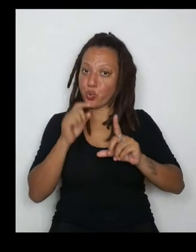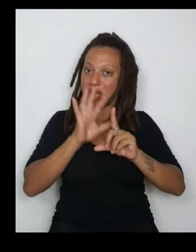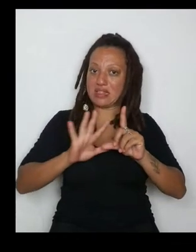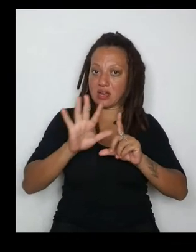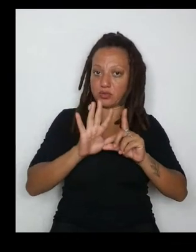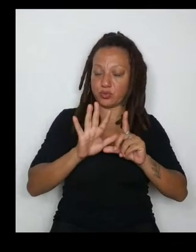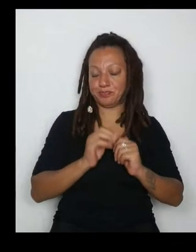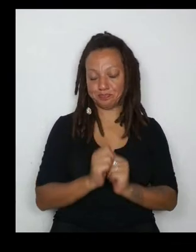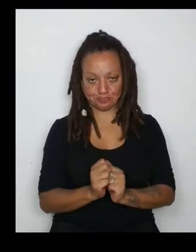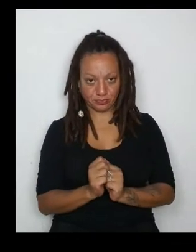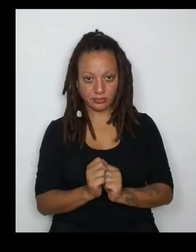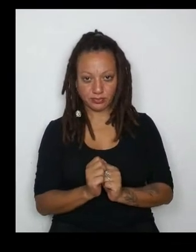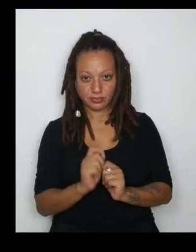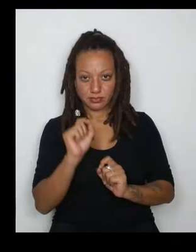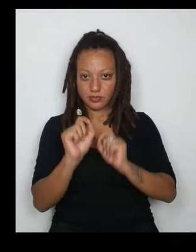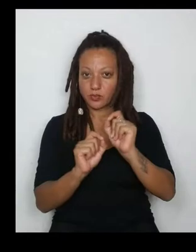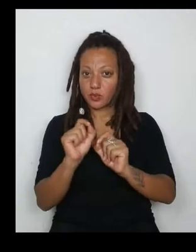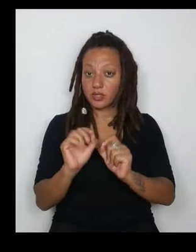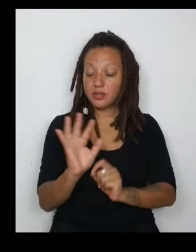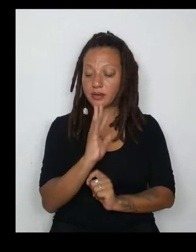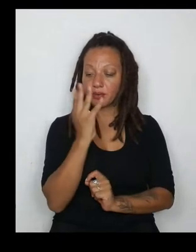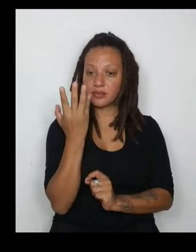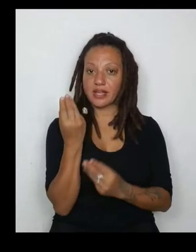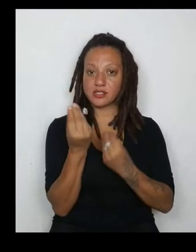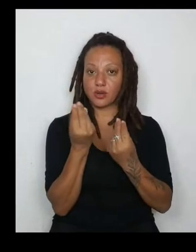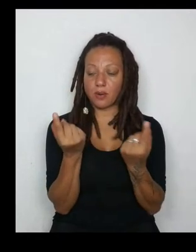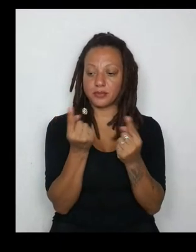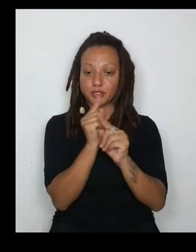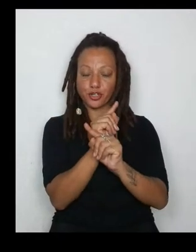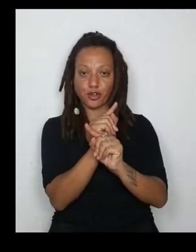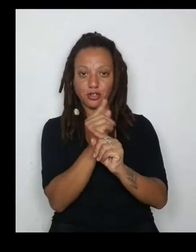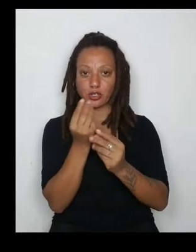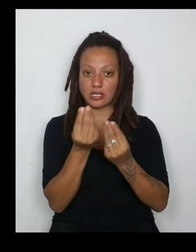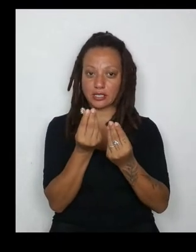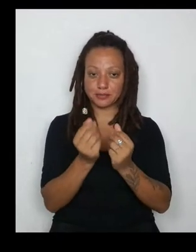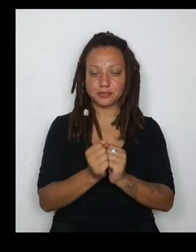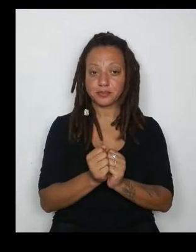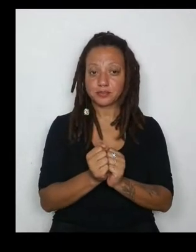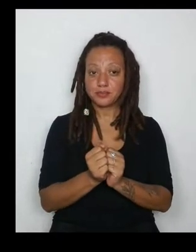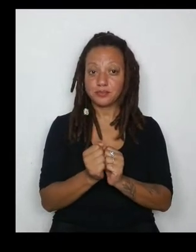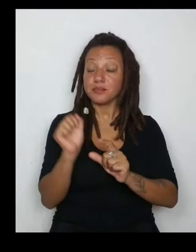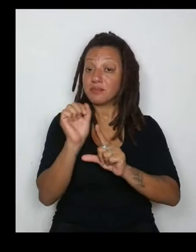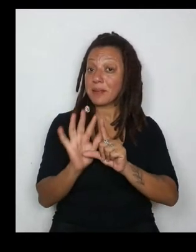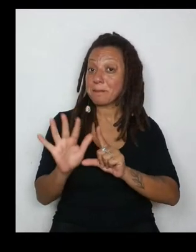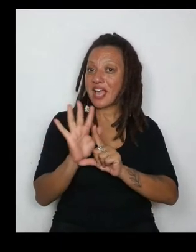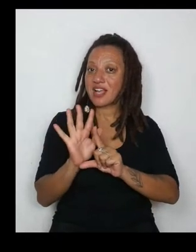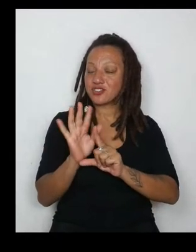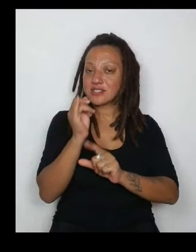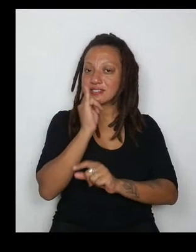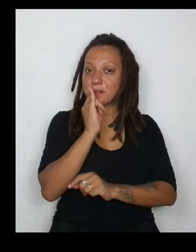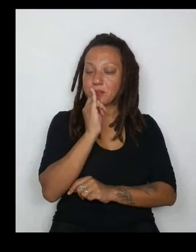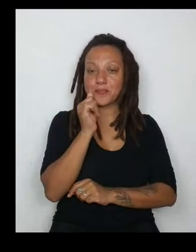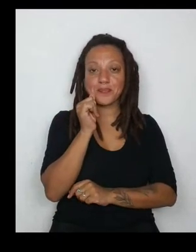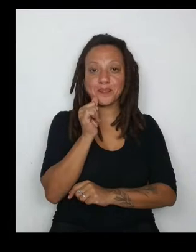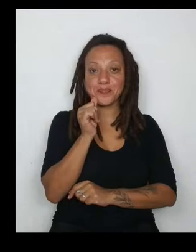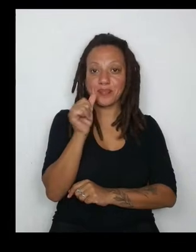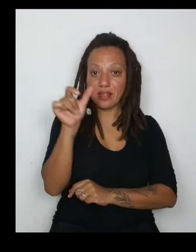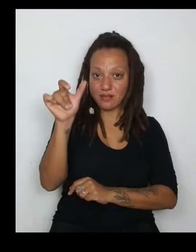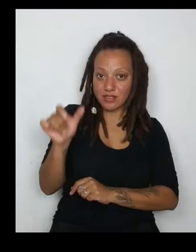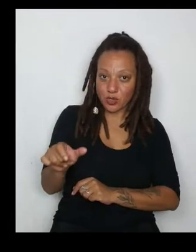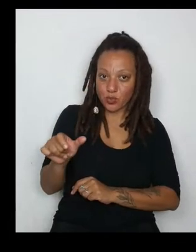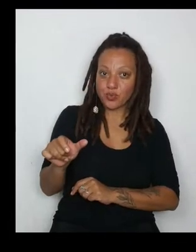inversion and where the figure then becomes as i say is seen as a kind of figment as a kind of